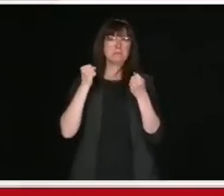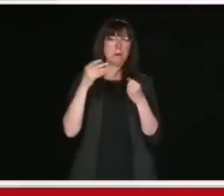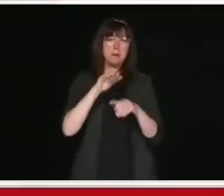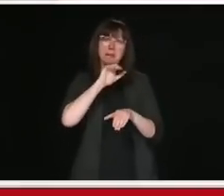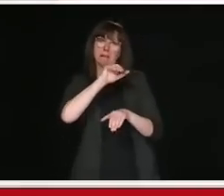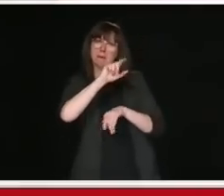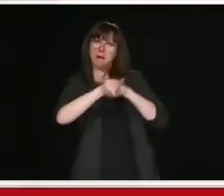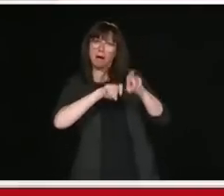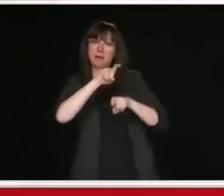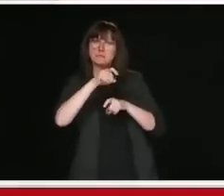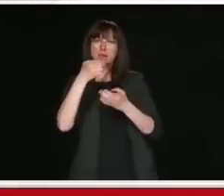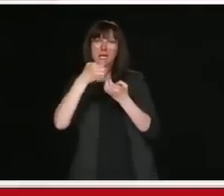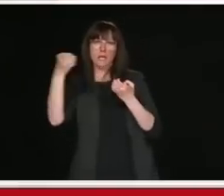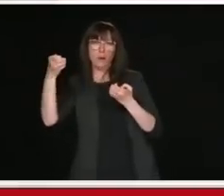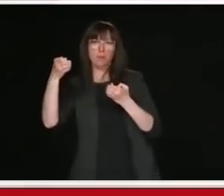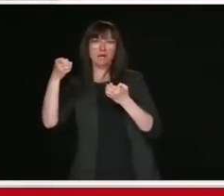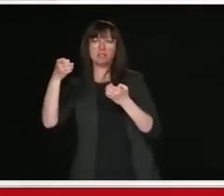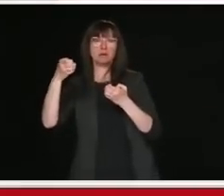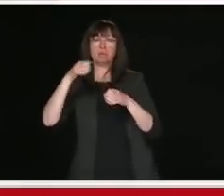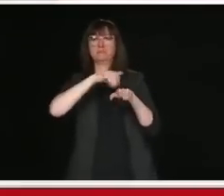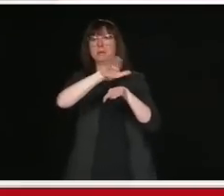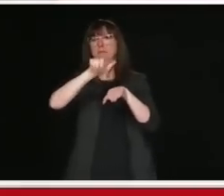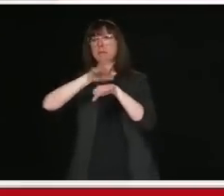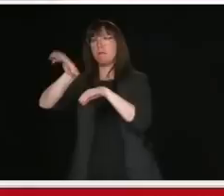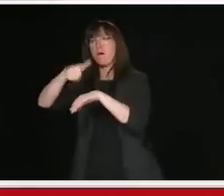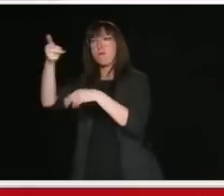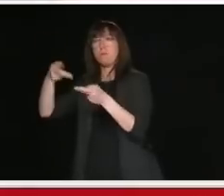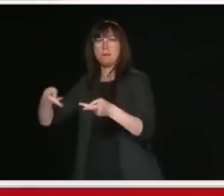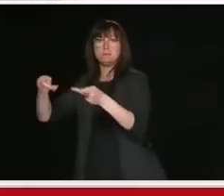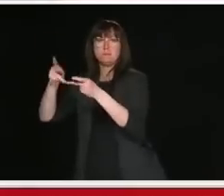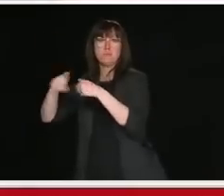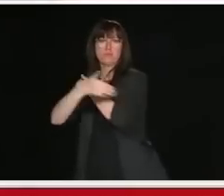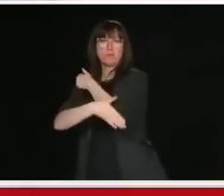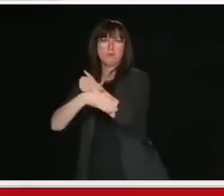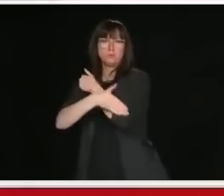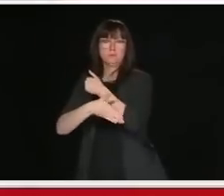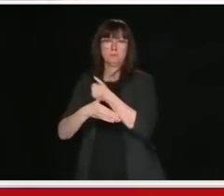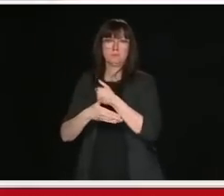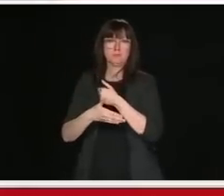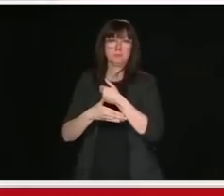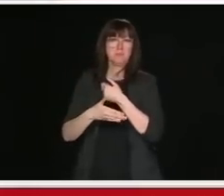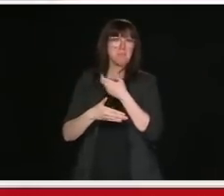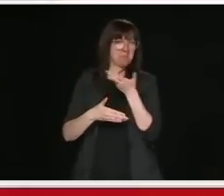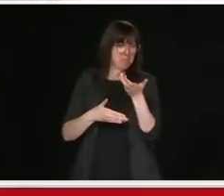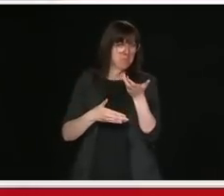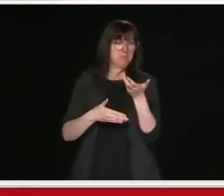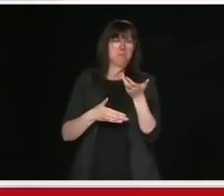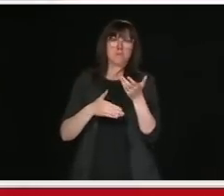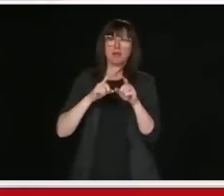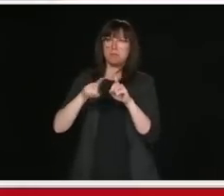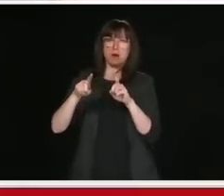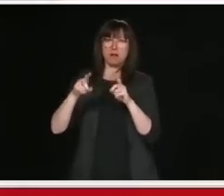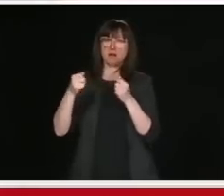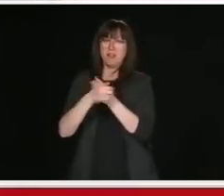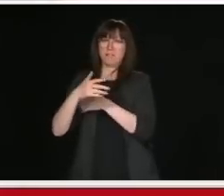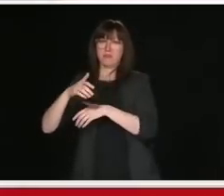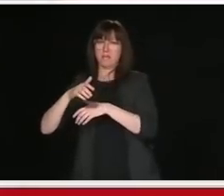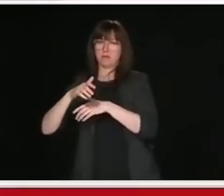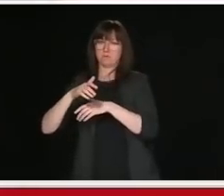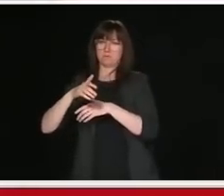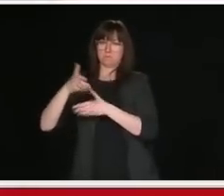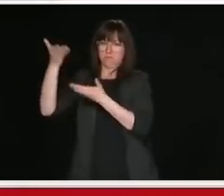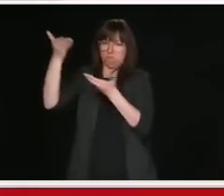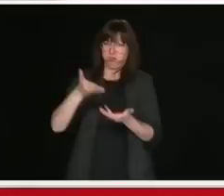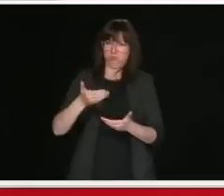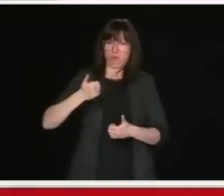taking the wrong path. Have you talked about to the American administration for all the equipment, medical equipment sent to Canada is sent to